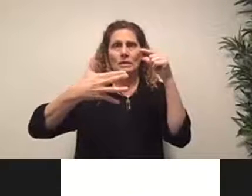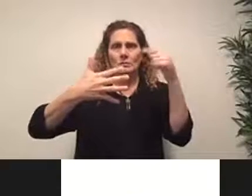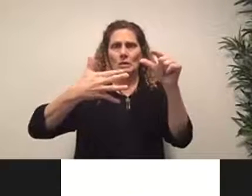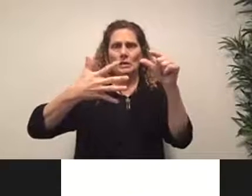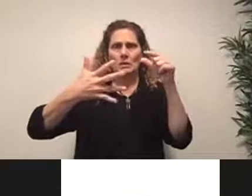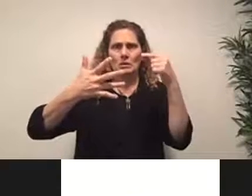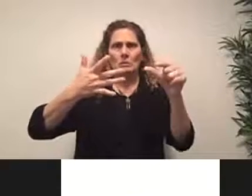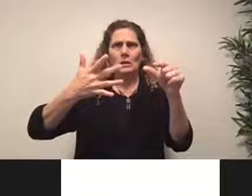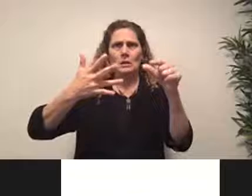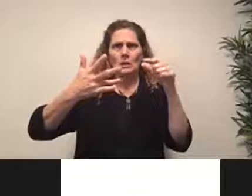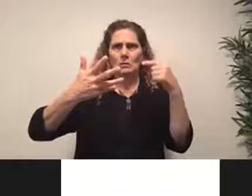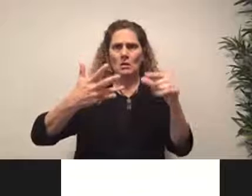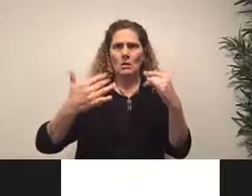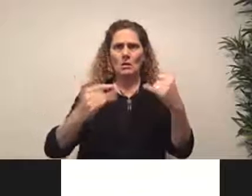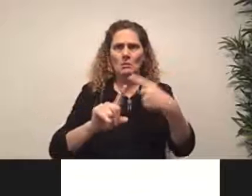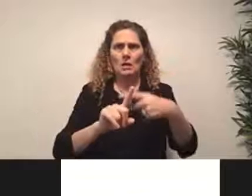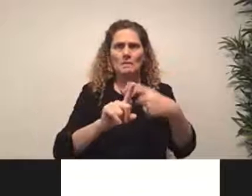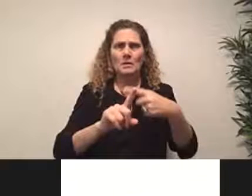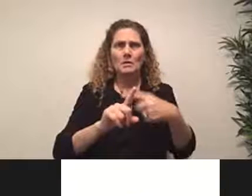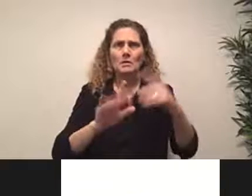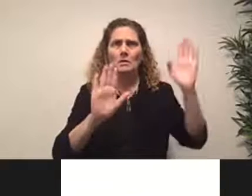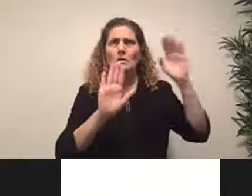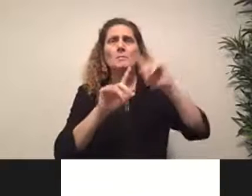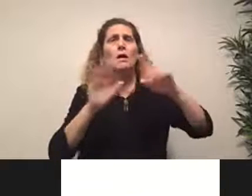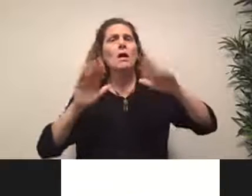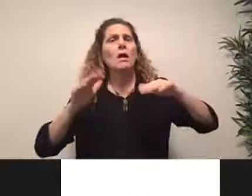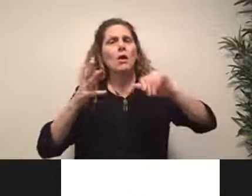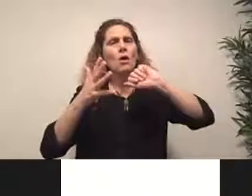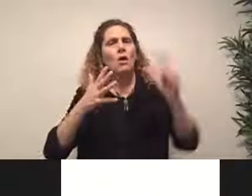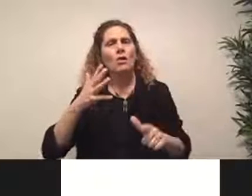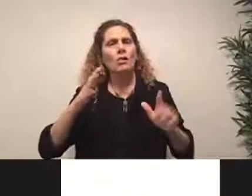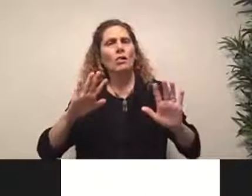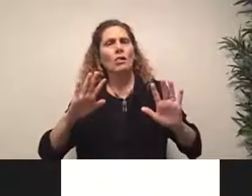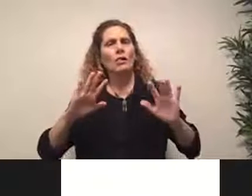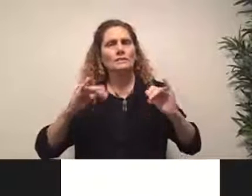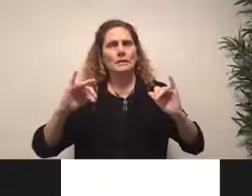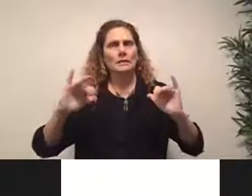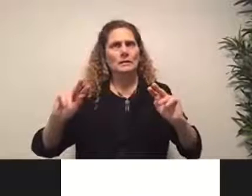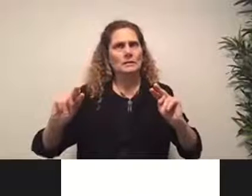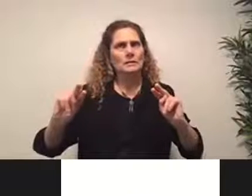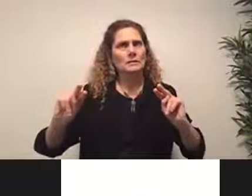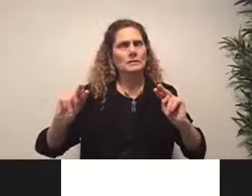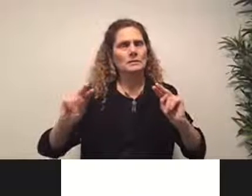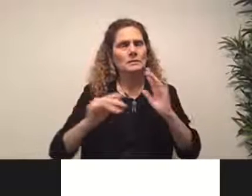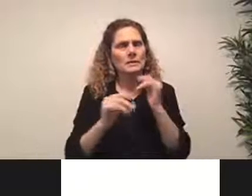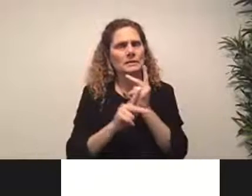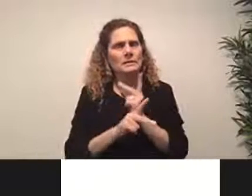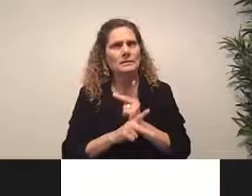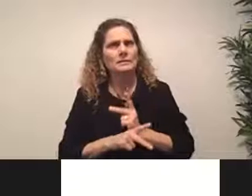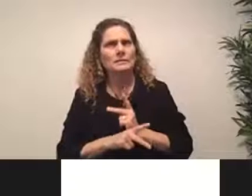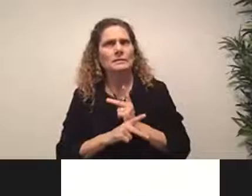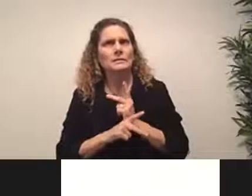direction, but we do have a high level of disease still in the community. We have a red for testing and yellows for